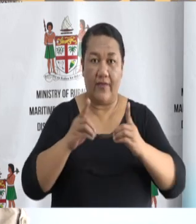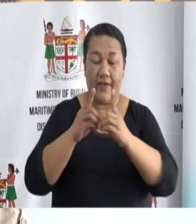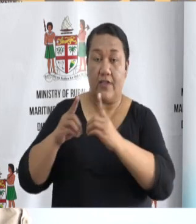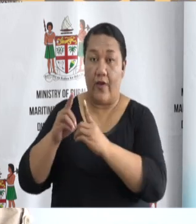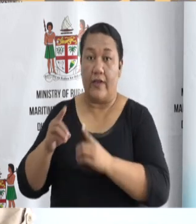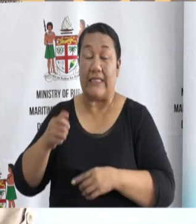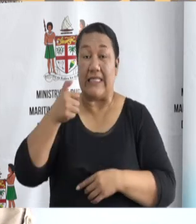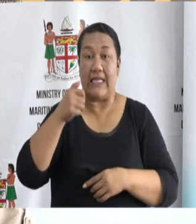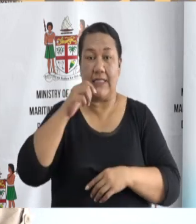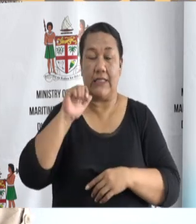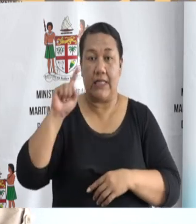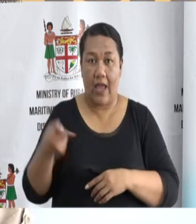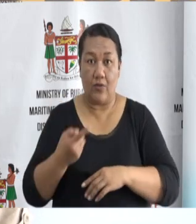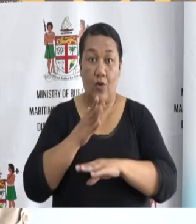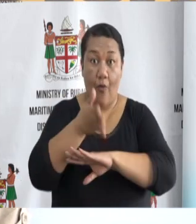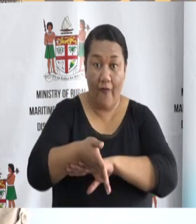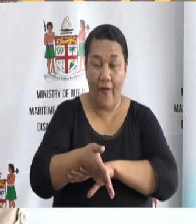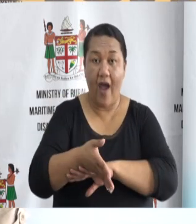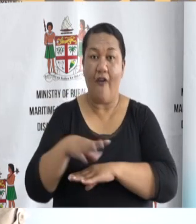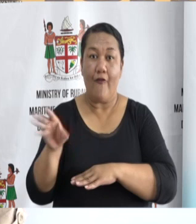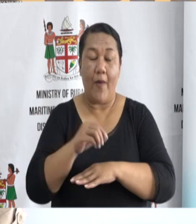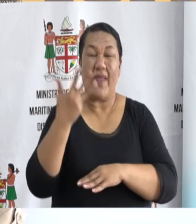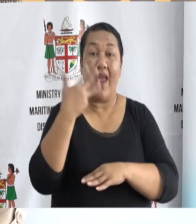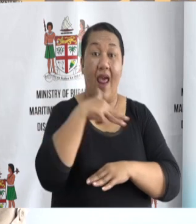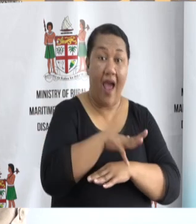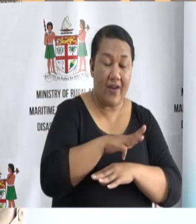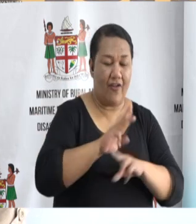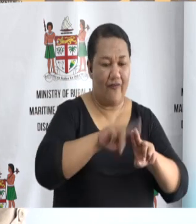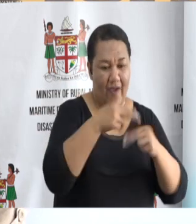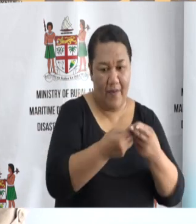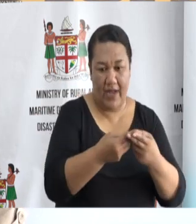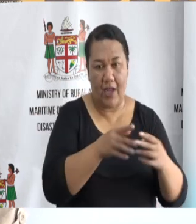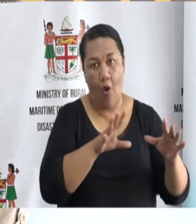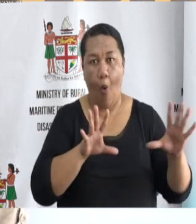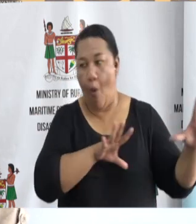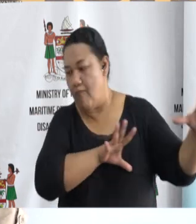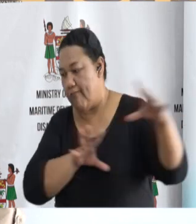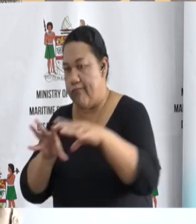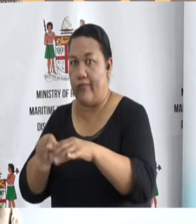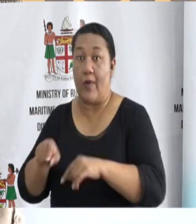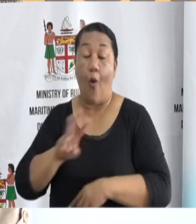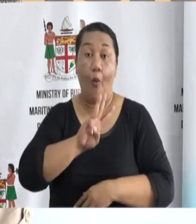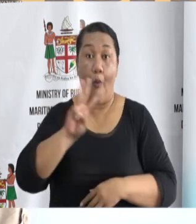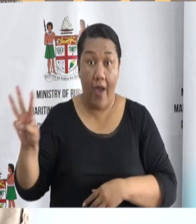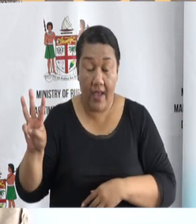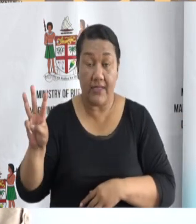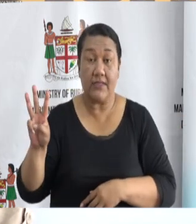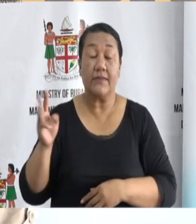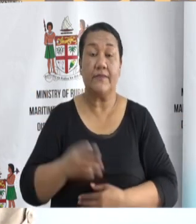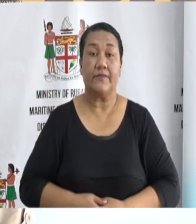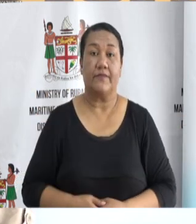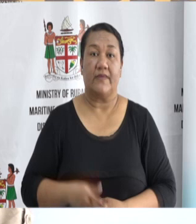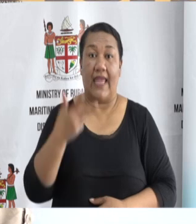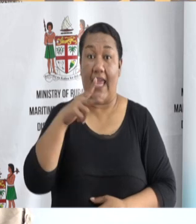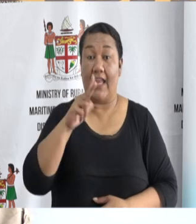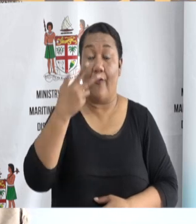4 divisions, with over 6,000 evacuees from 986 households. Just to give you a